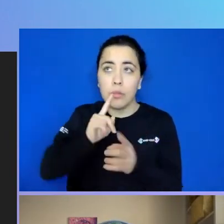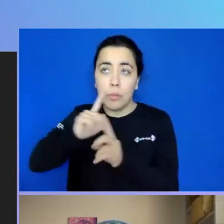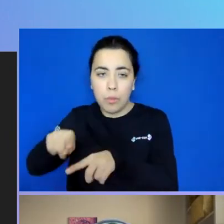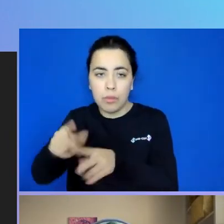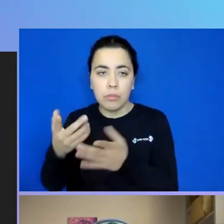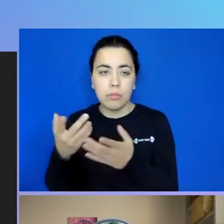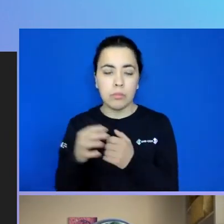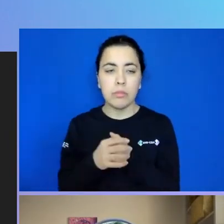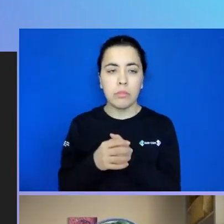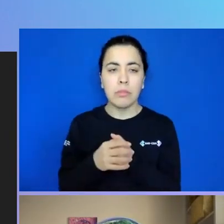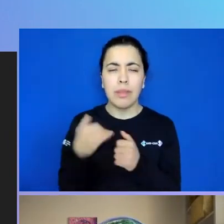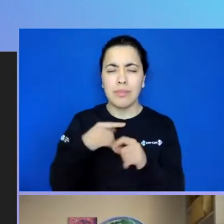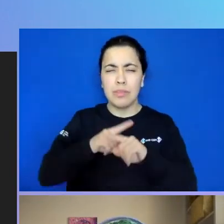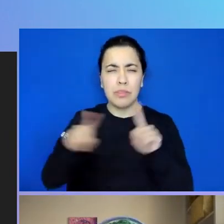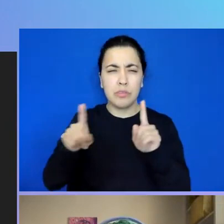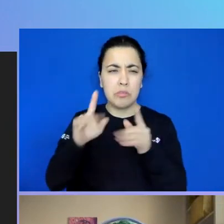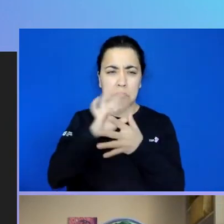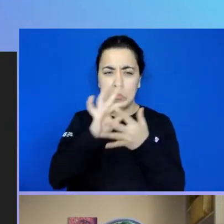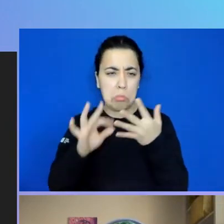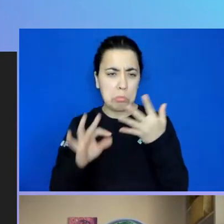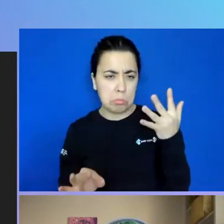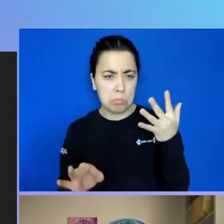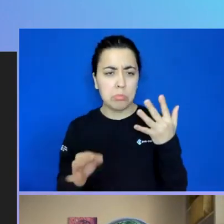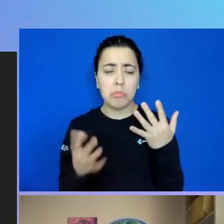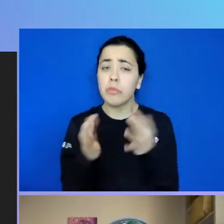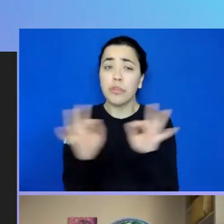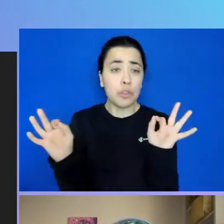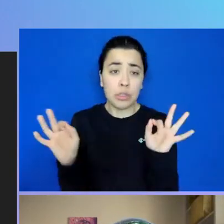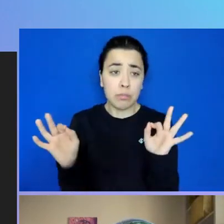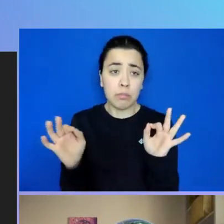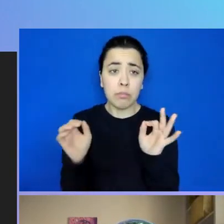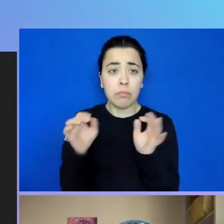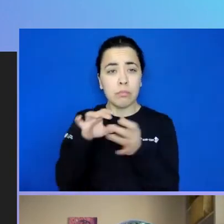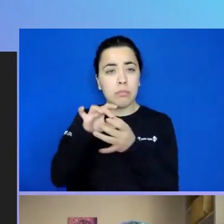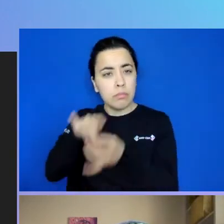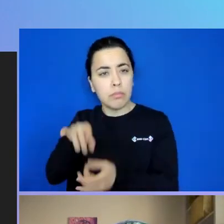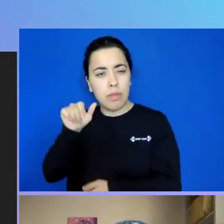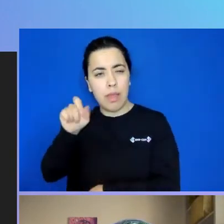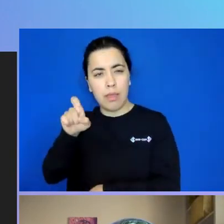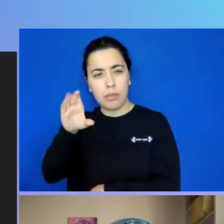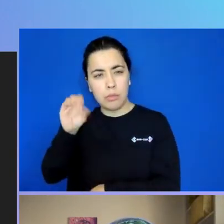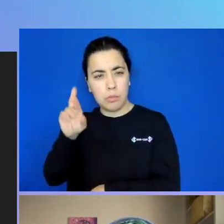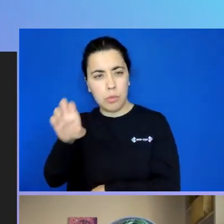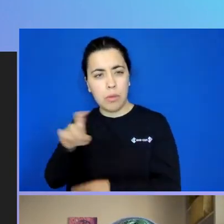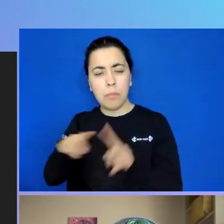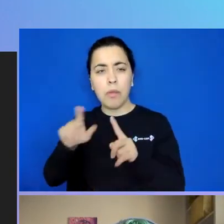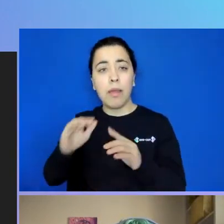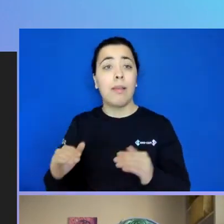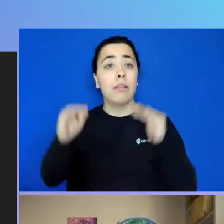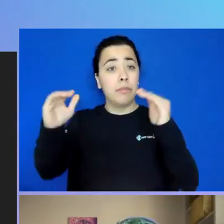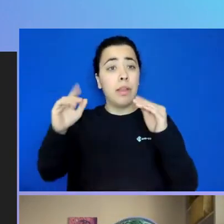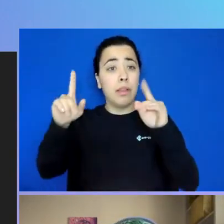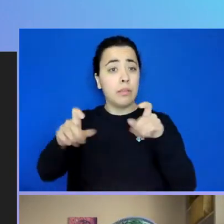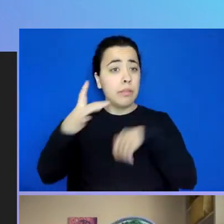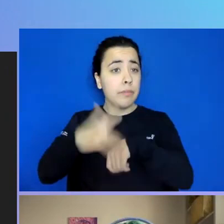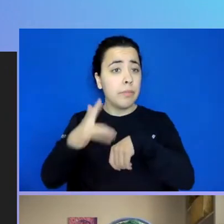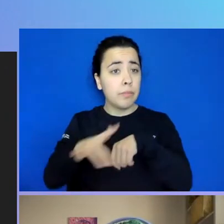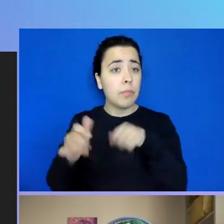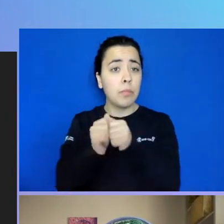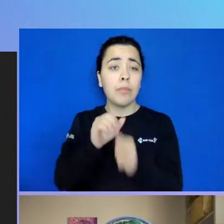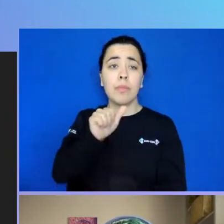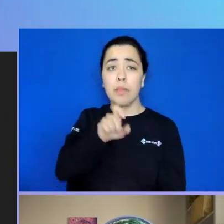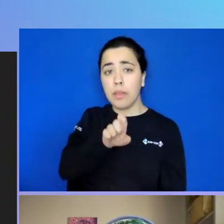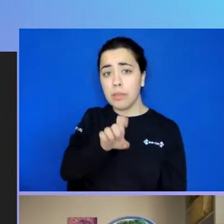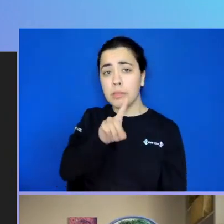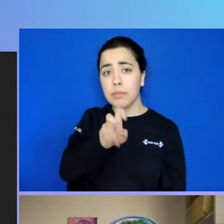There's a lot of different options. And this is something you can do for free with Axe Core, but we also have more advanced testing available with our Axe DevTools